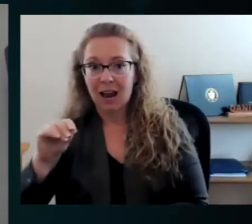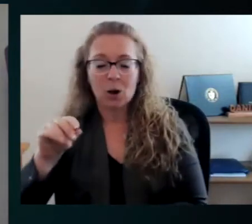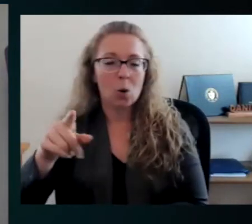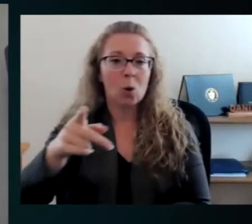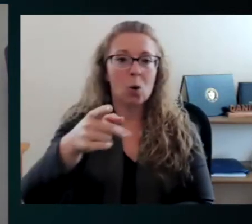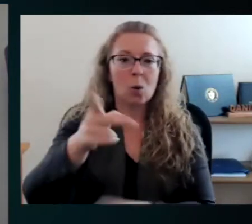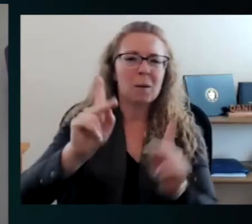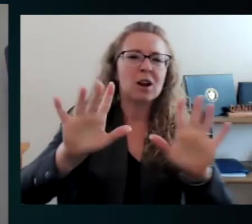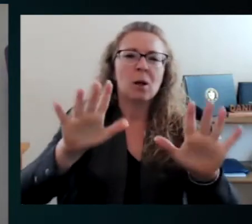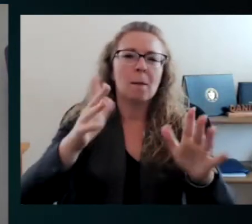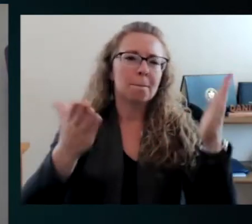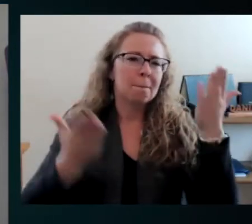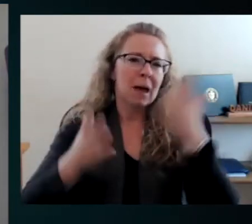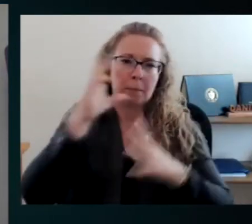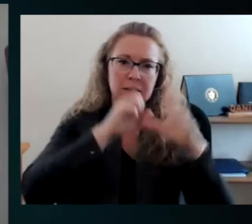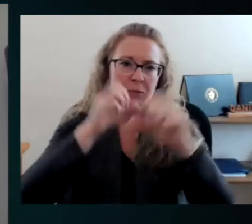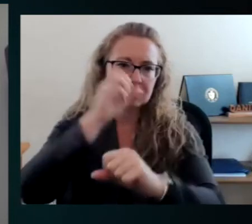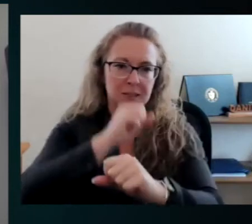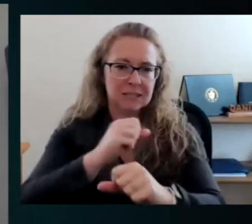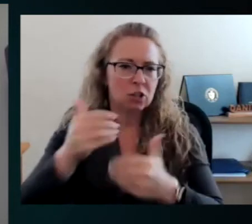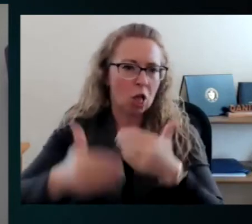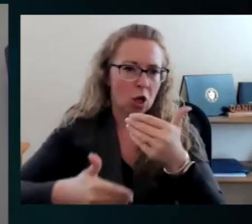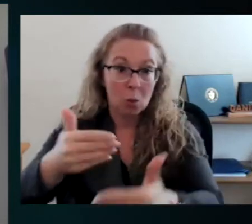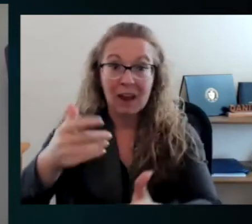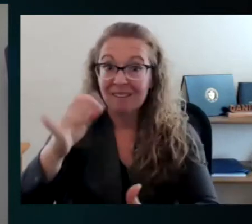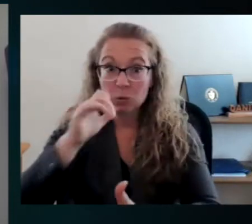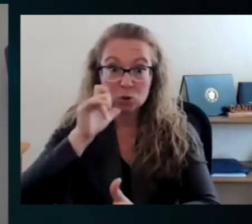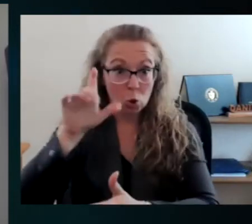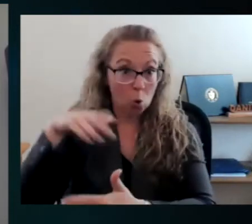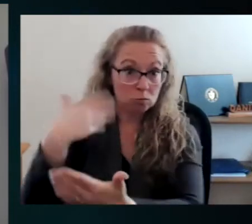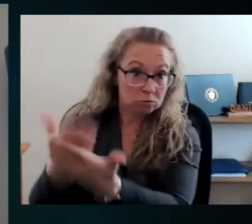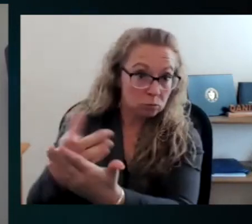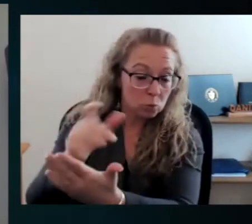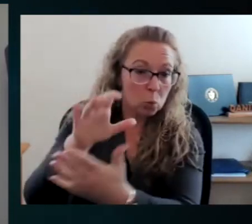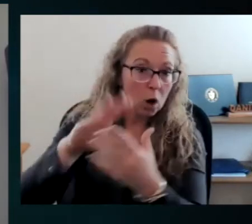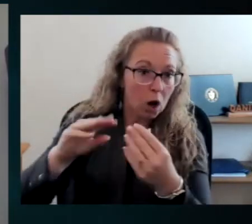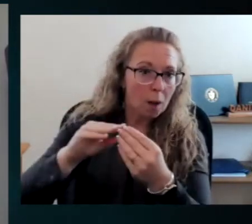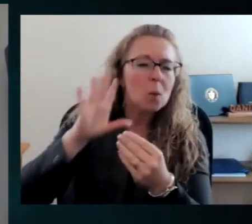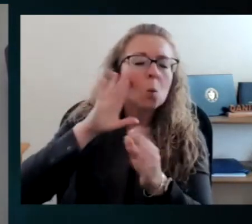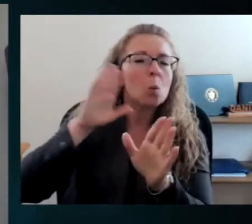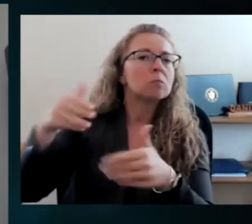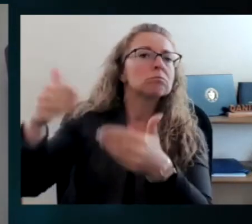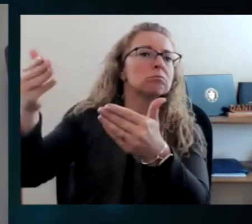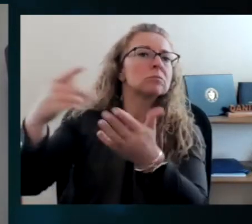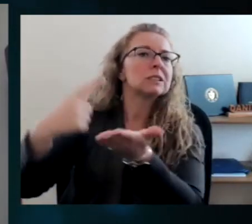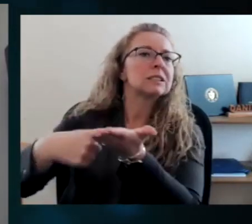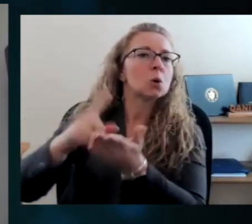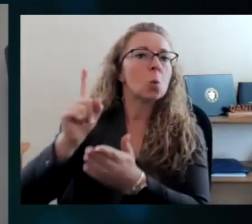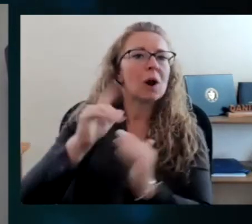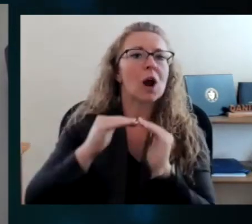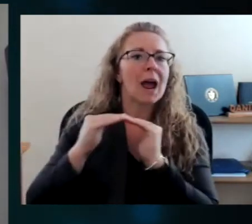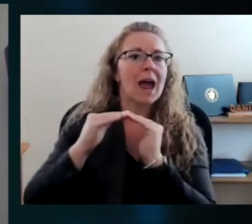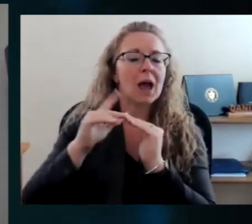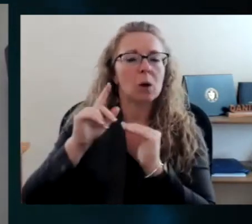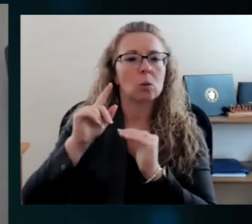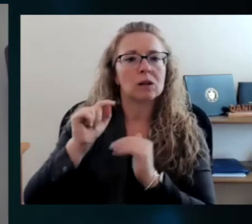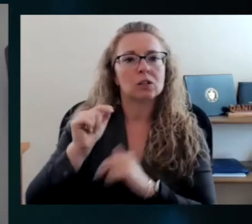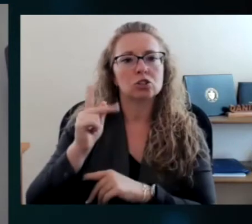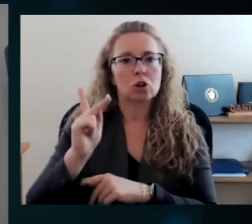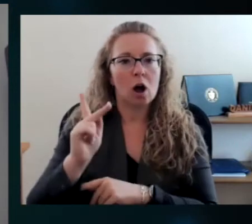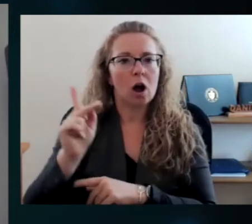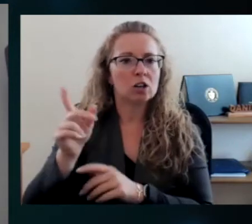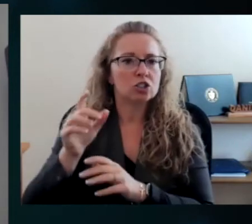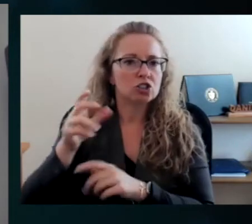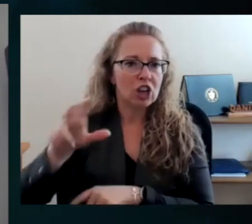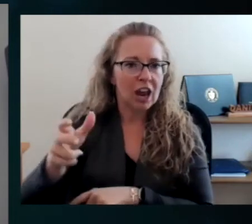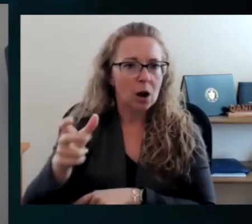time. Any questions we don't address or can't get around to will be up for discussion in the Equity Talks Discord channel or on the preceding blog